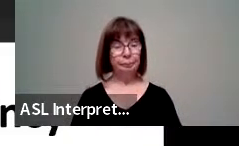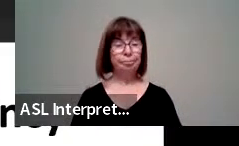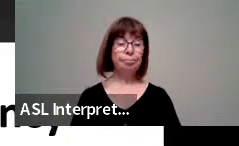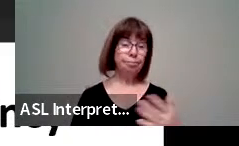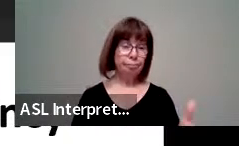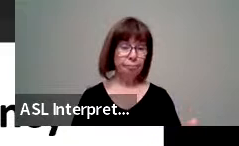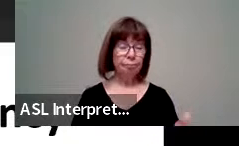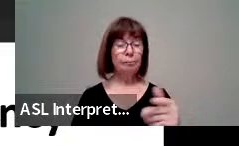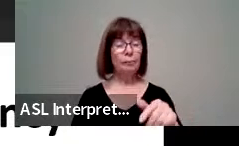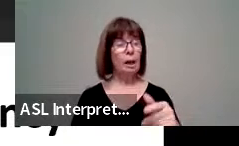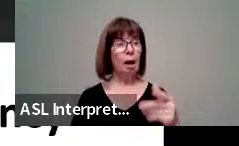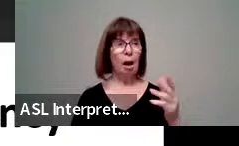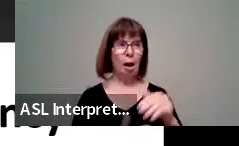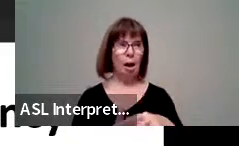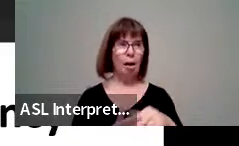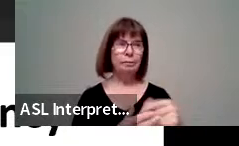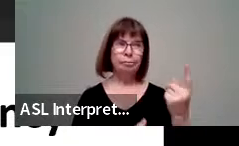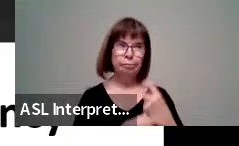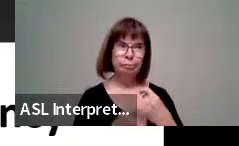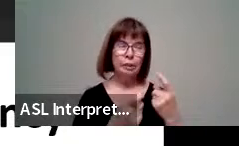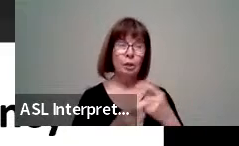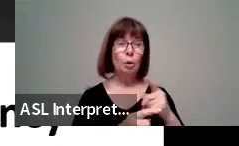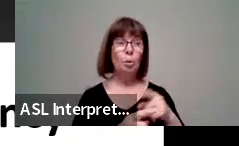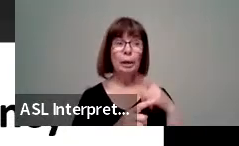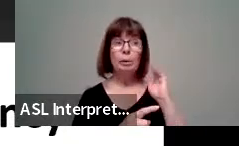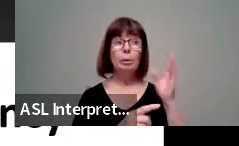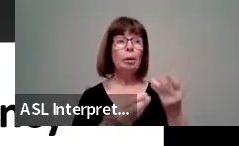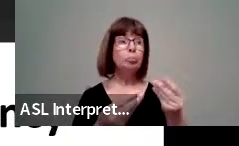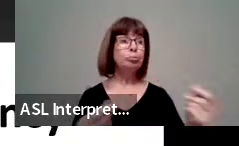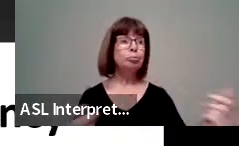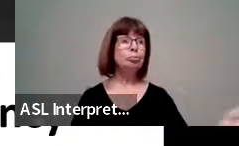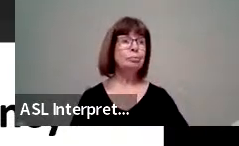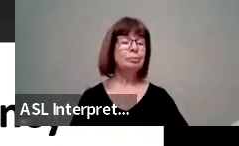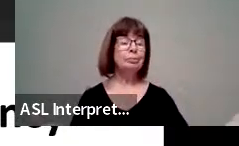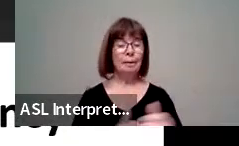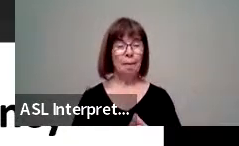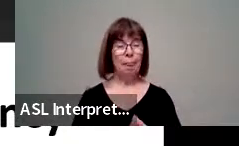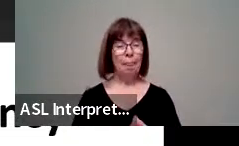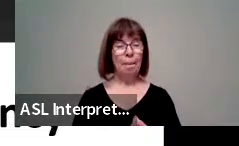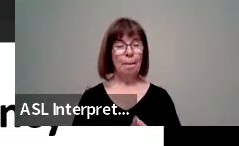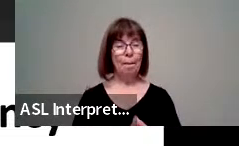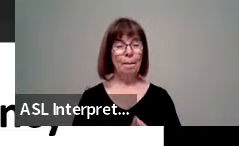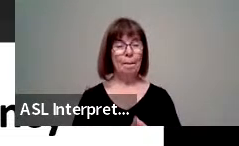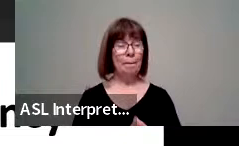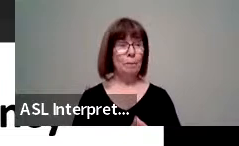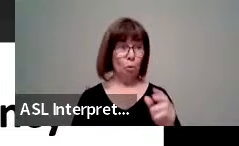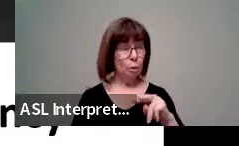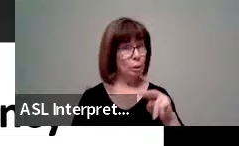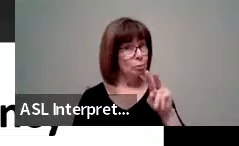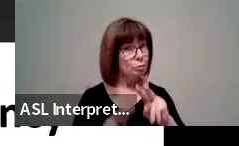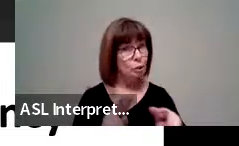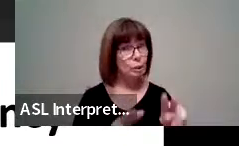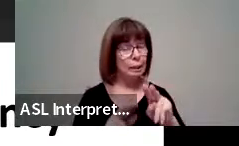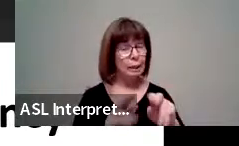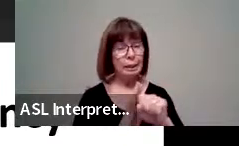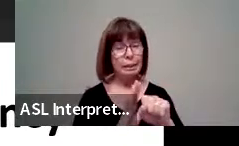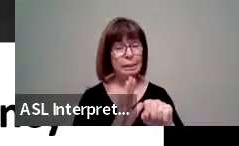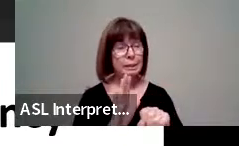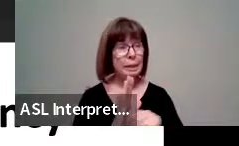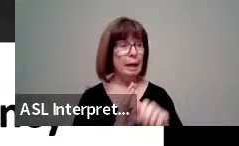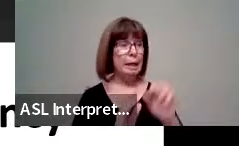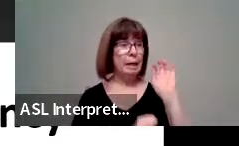We're asked a lot when this would go away. We are, importantly, we're looking at the state and